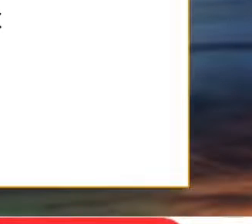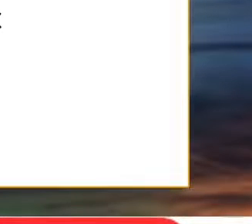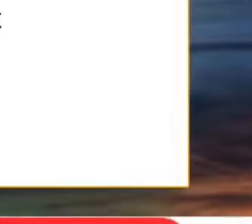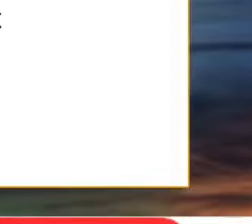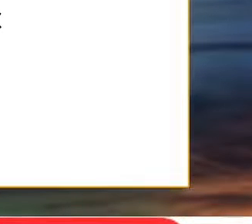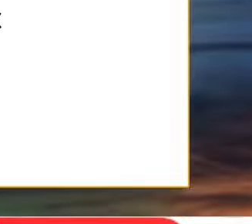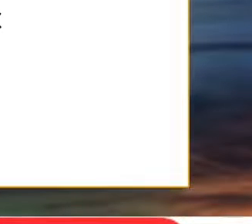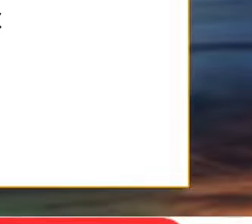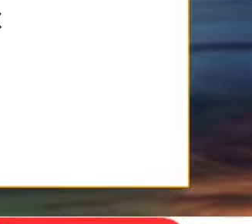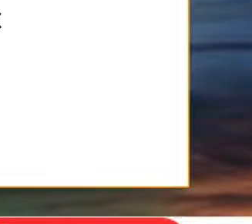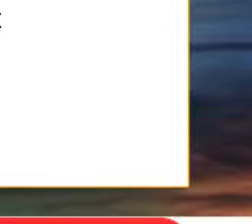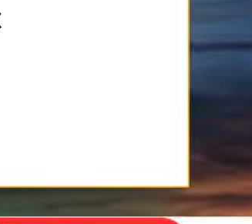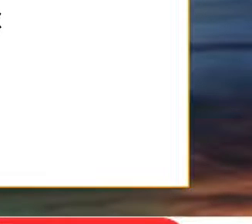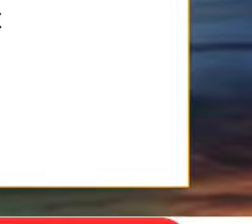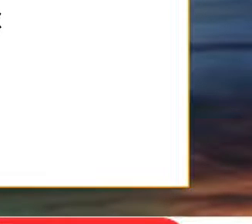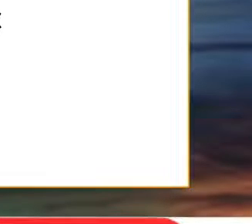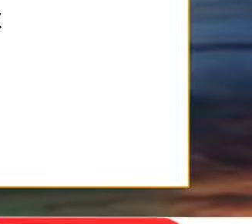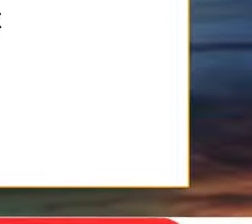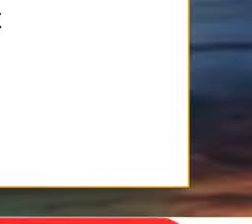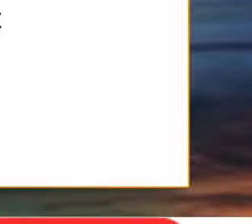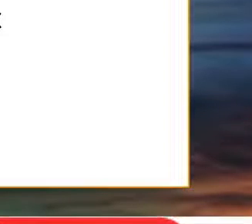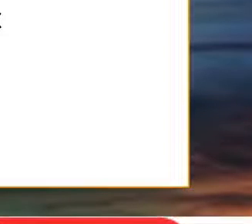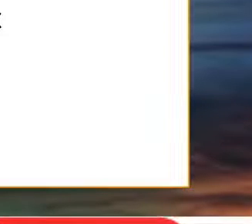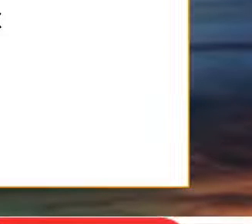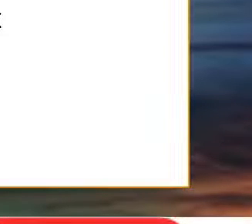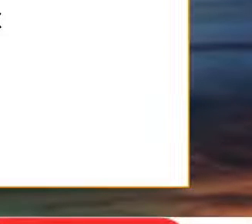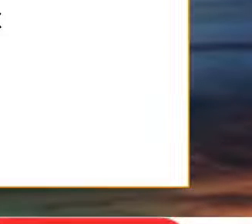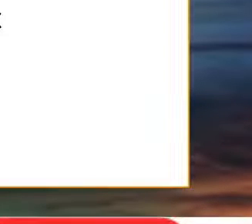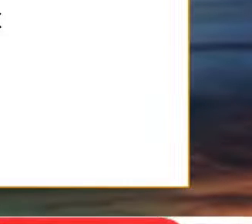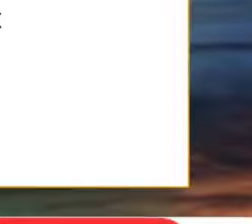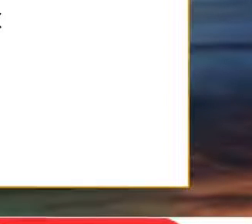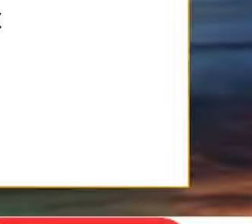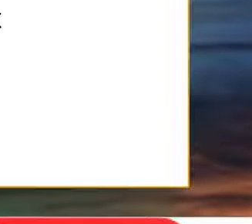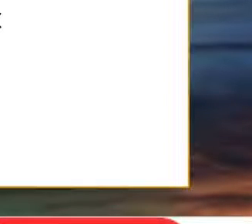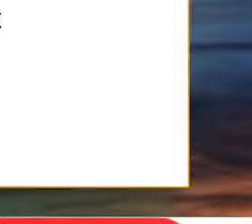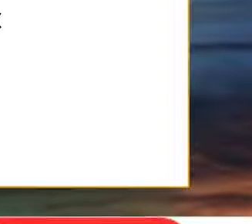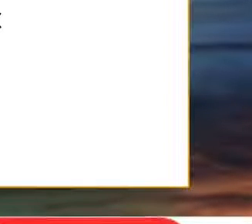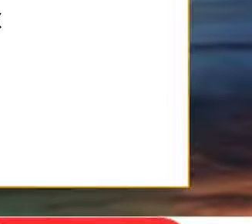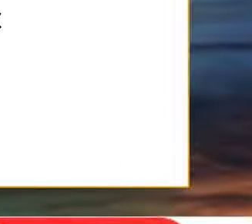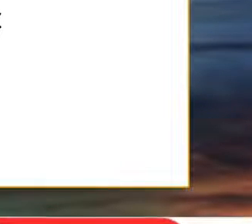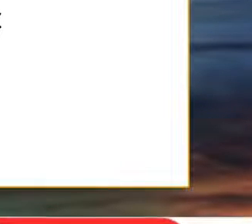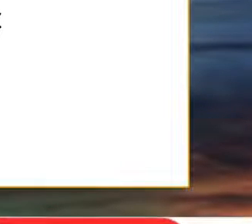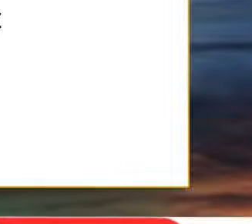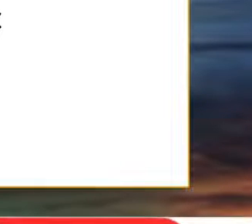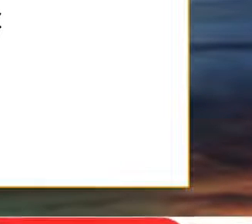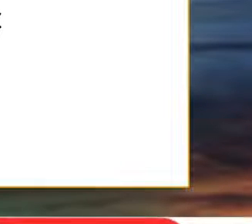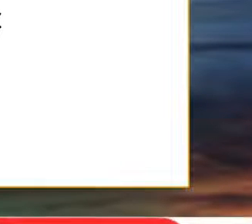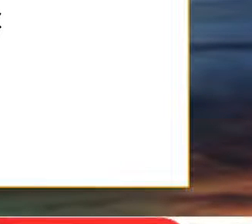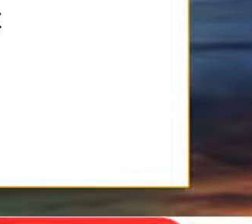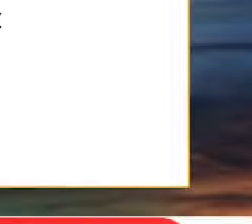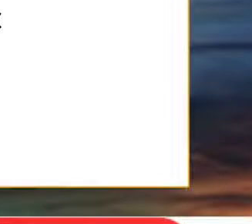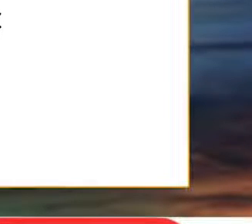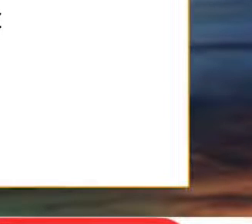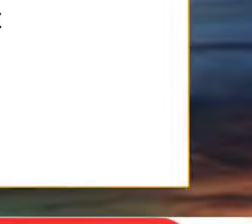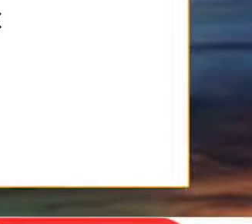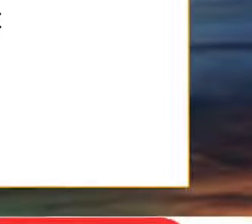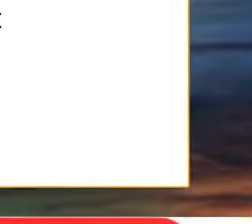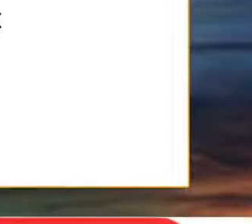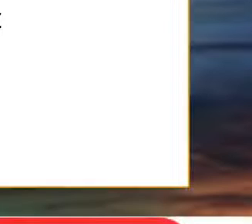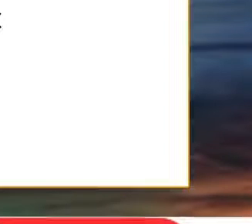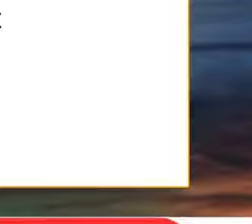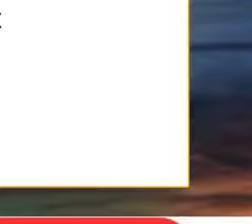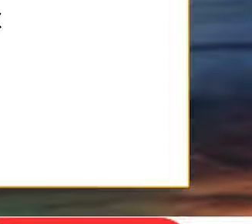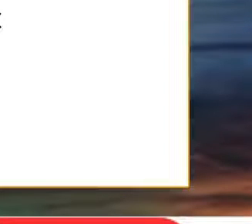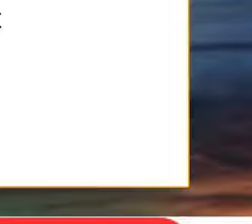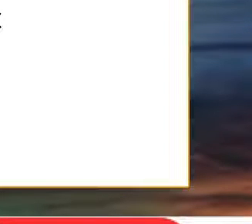being investigated for allegations of conflict of interest in the award of tenders amounting to 50 million Kenya shillings to companies owned